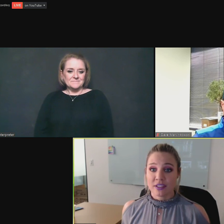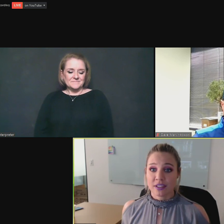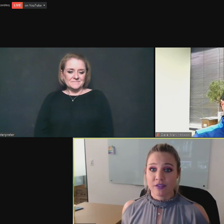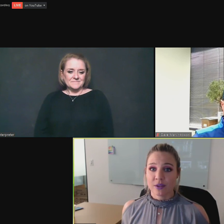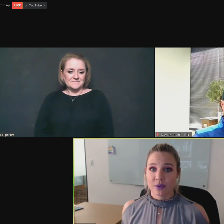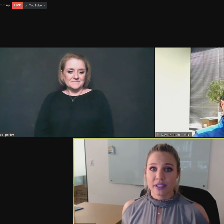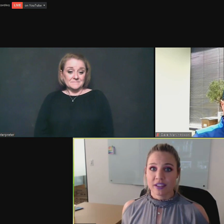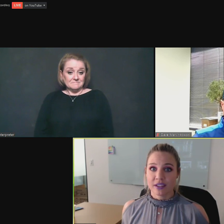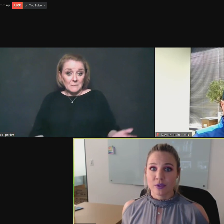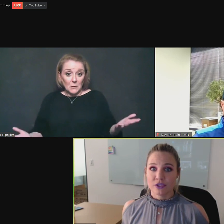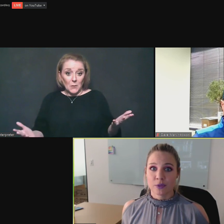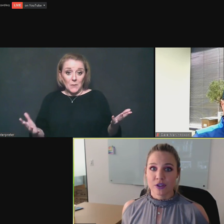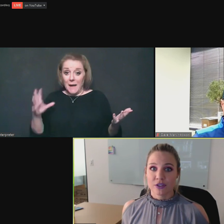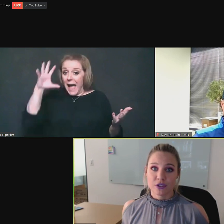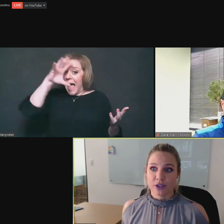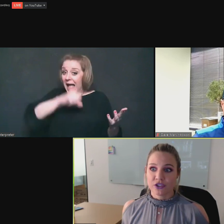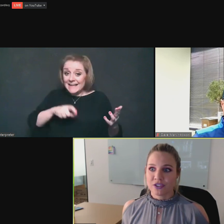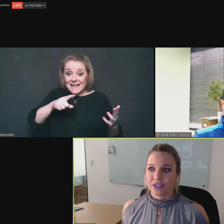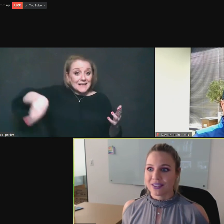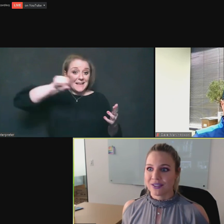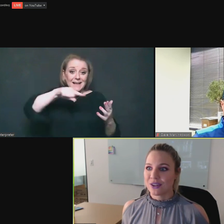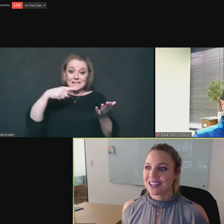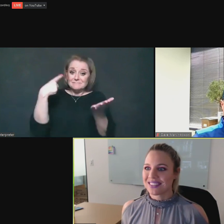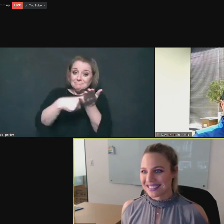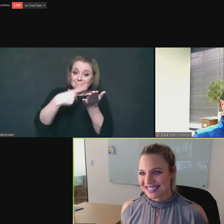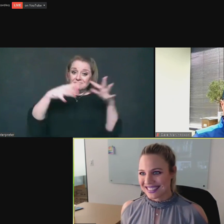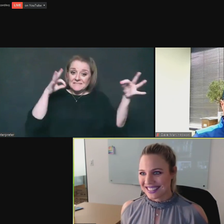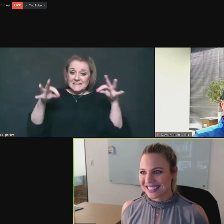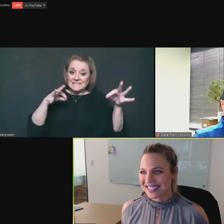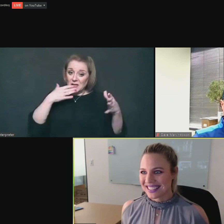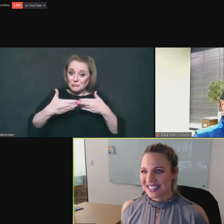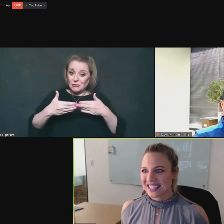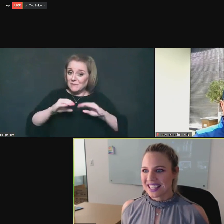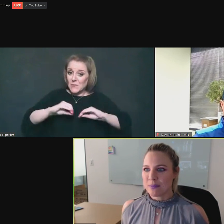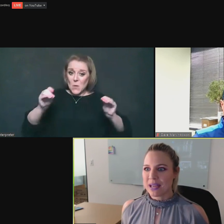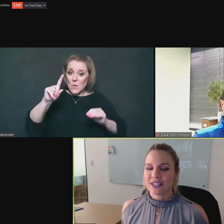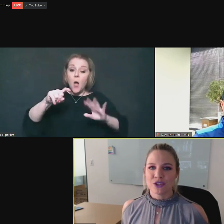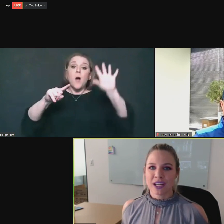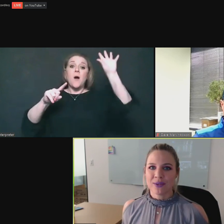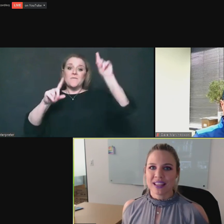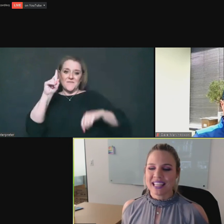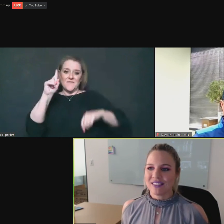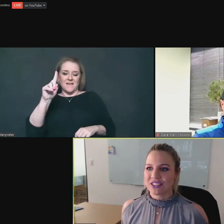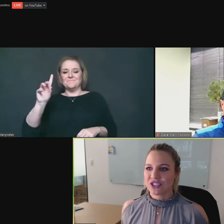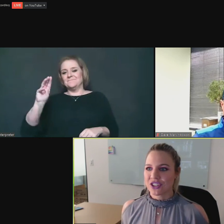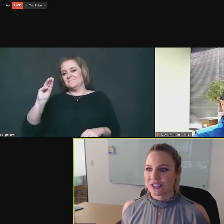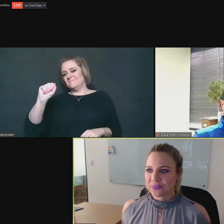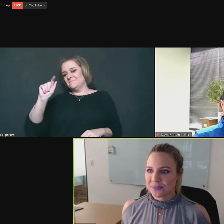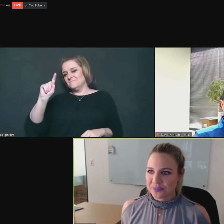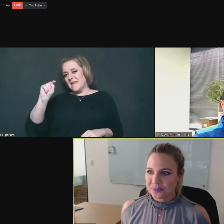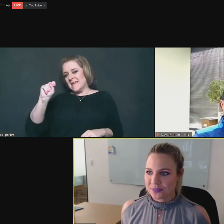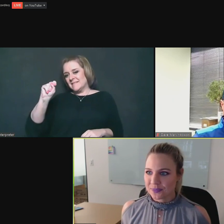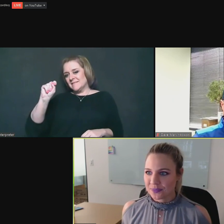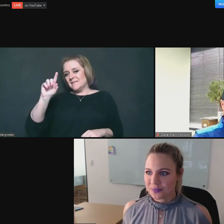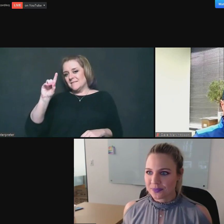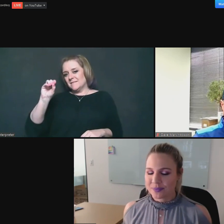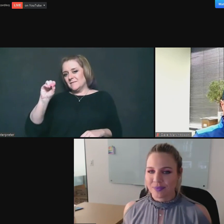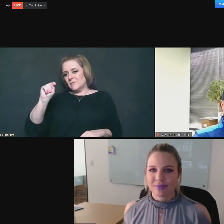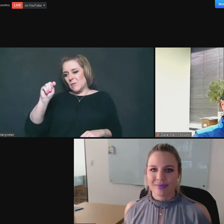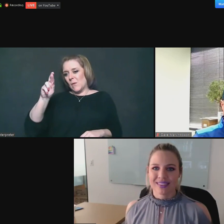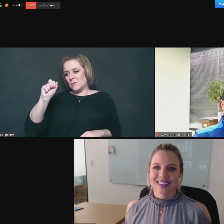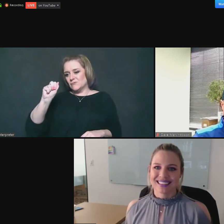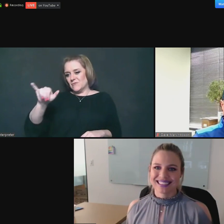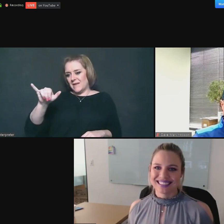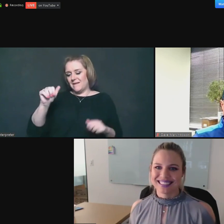Y'all must have covered it really good. There's no questions right now. Oh, we got one. Okay, Matt Dotre with the Avalanche Journal. All right, I'll